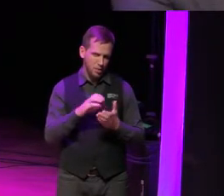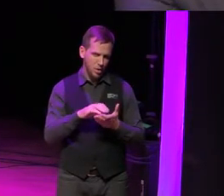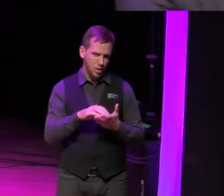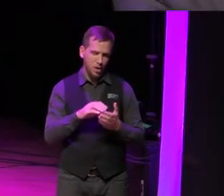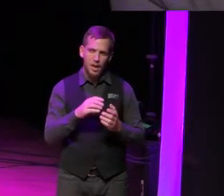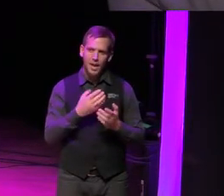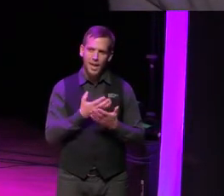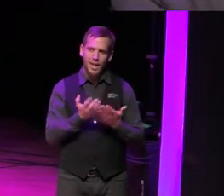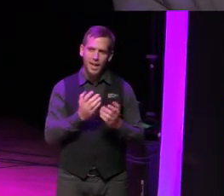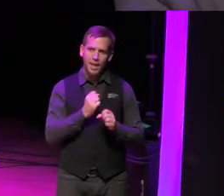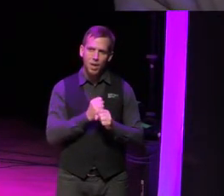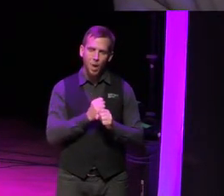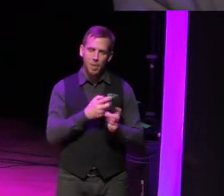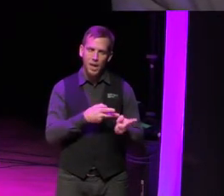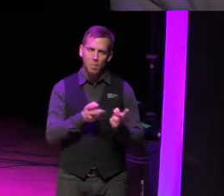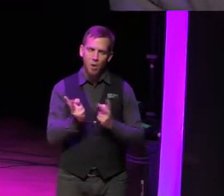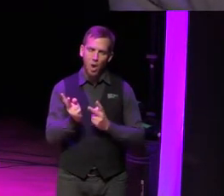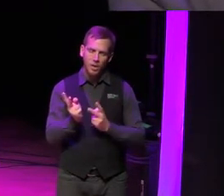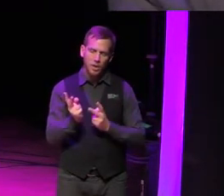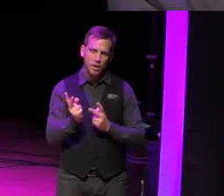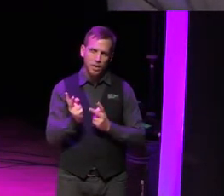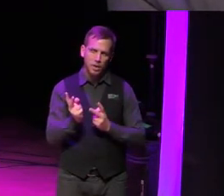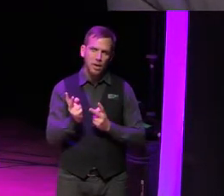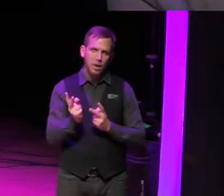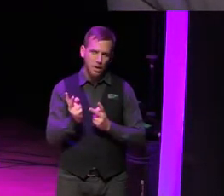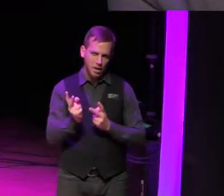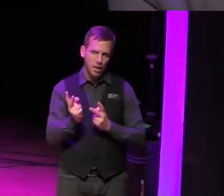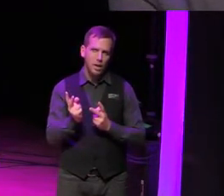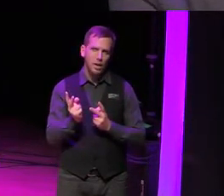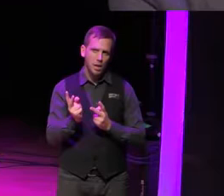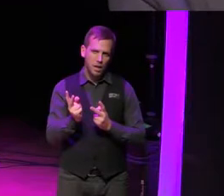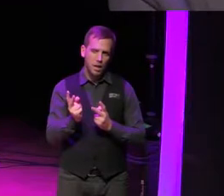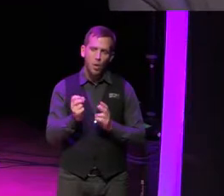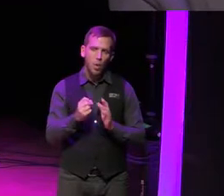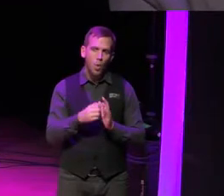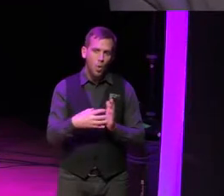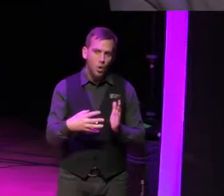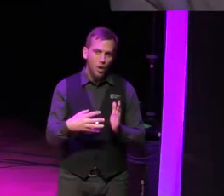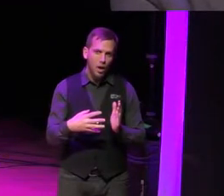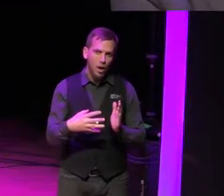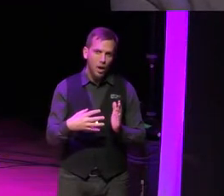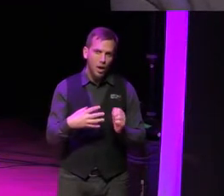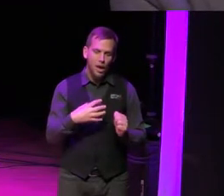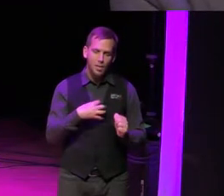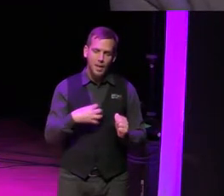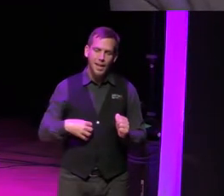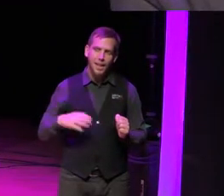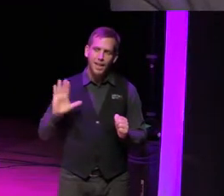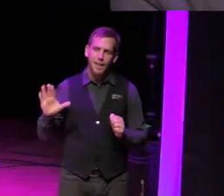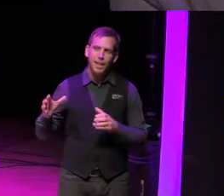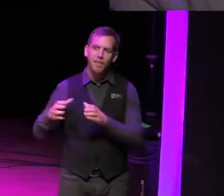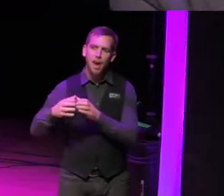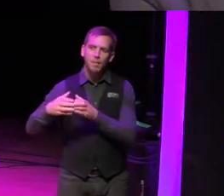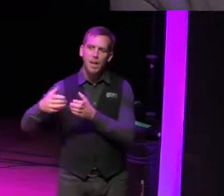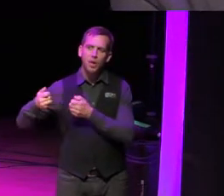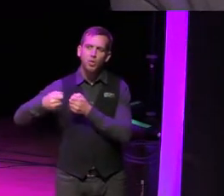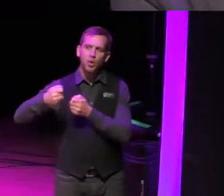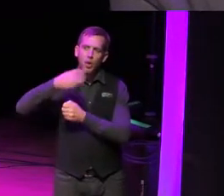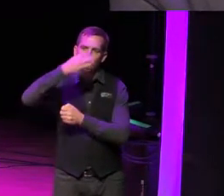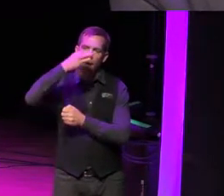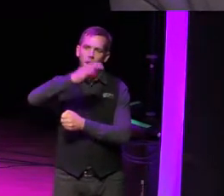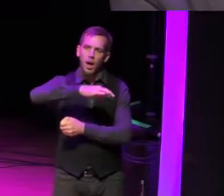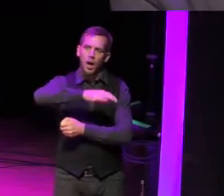democratically because they are under the grip of the president's family and a